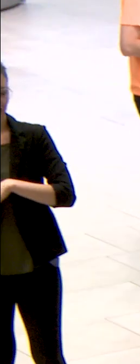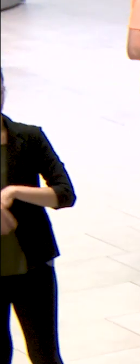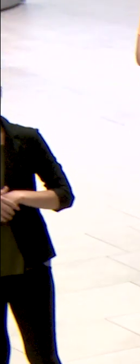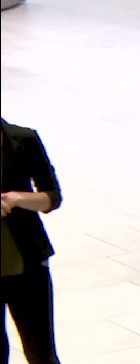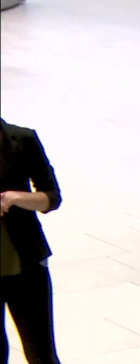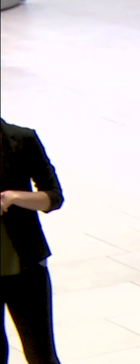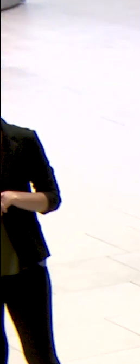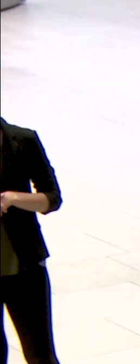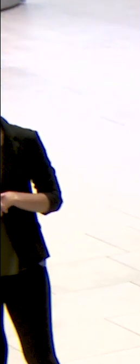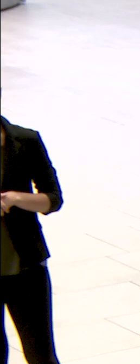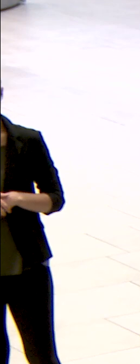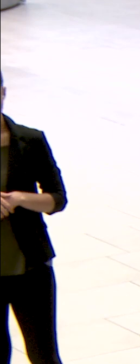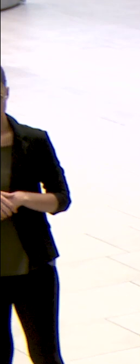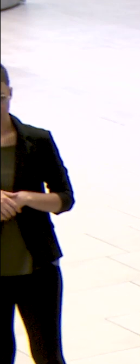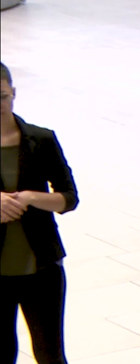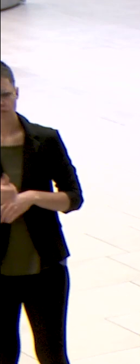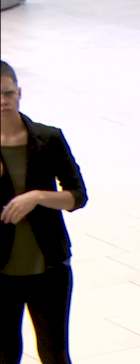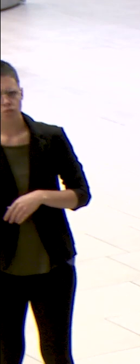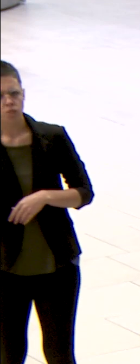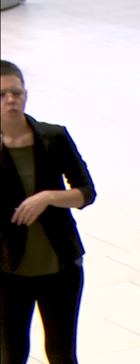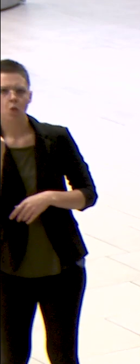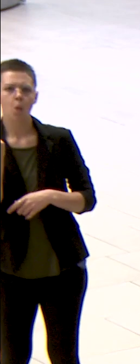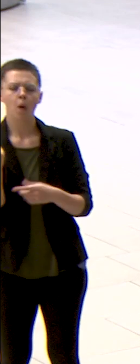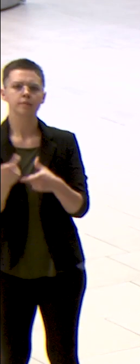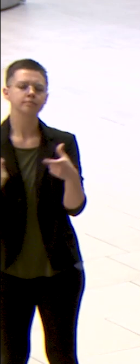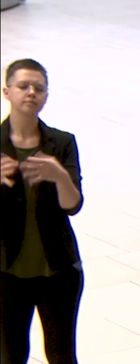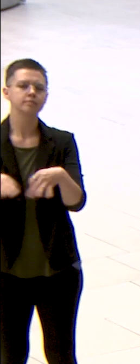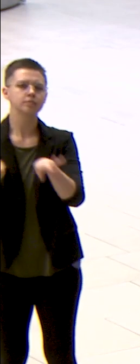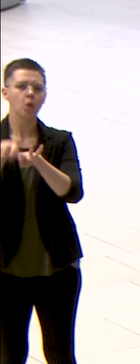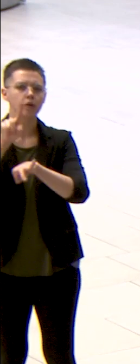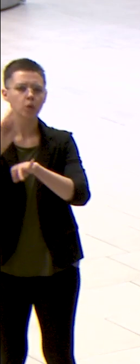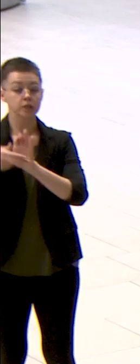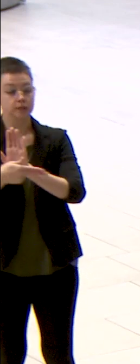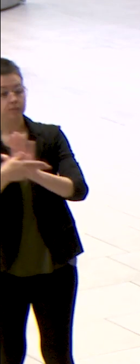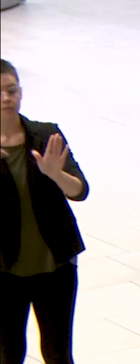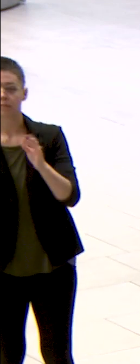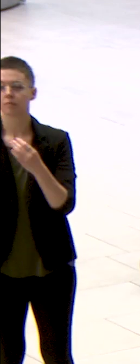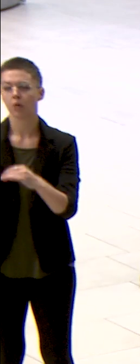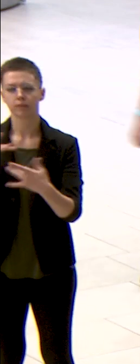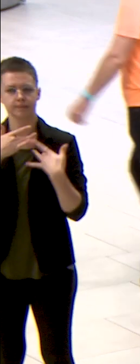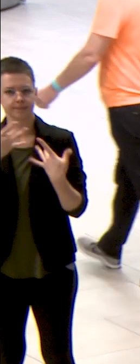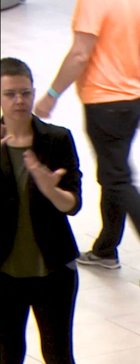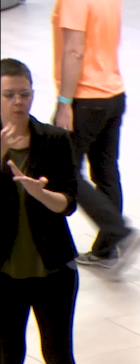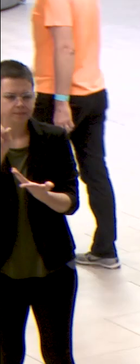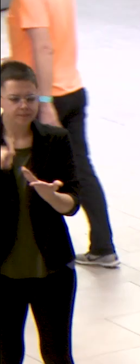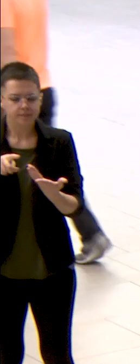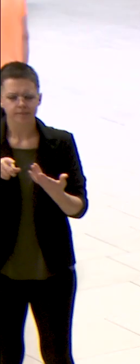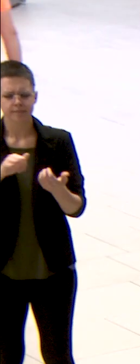hardest things to do is that and one of the biggest questions that I think a lot of marketers, a lot of brands have, is how exactly do you get